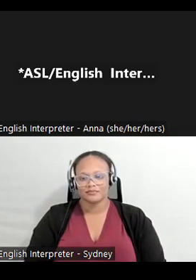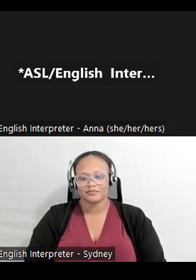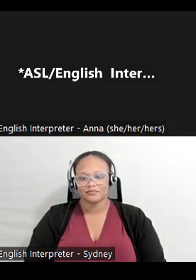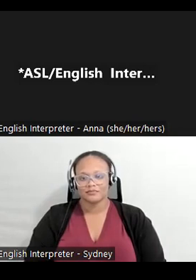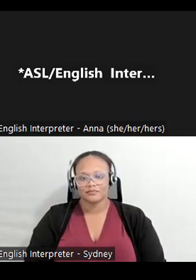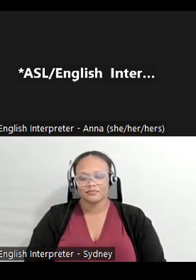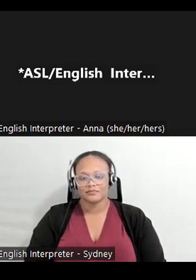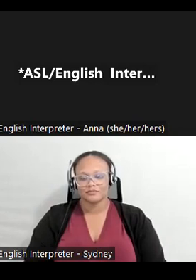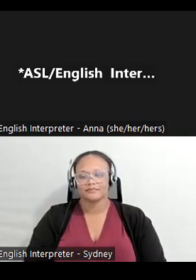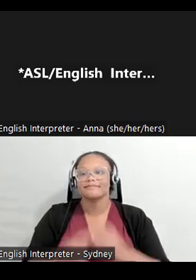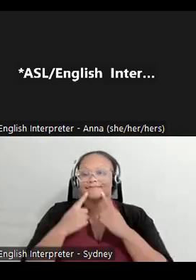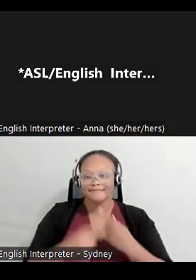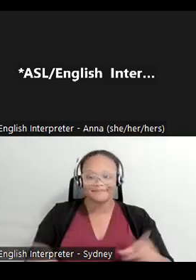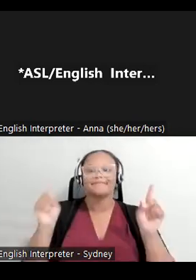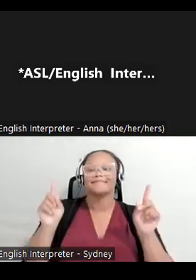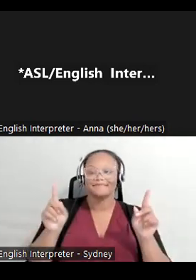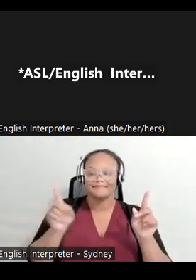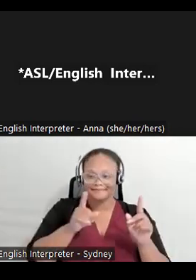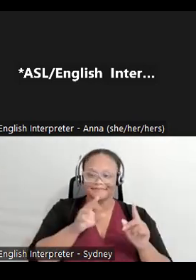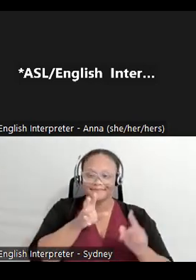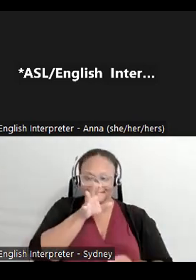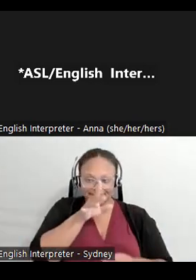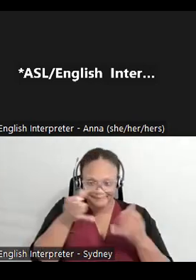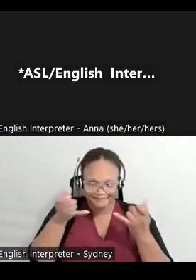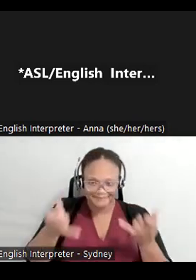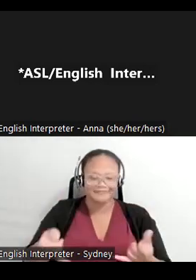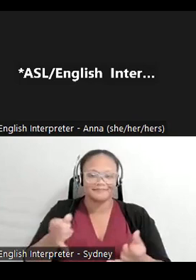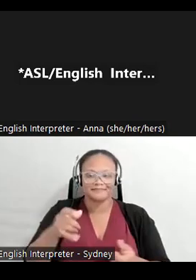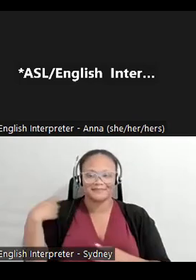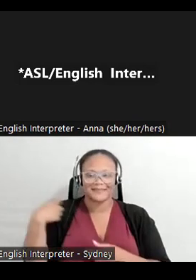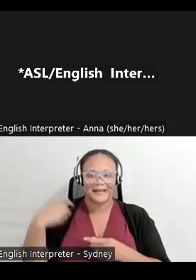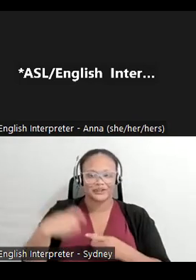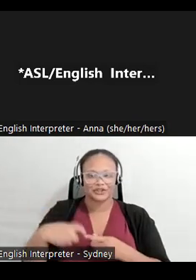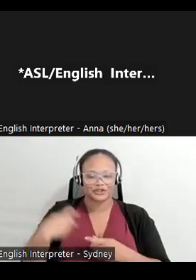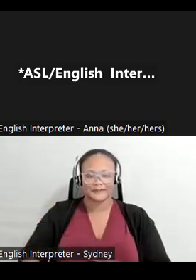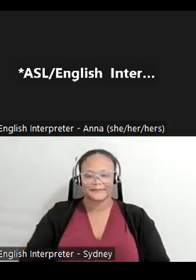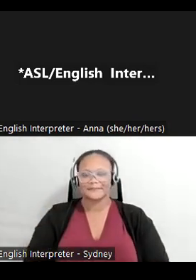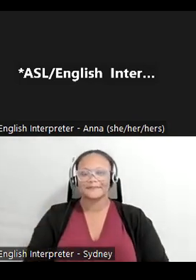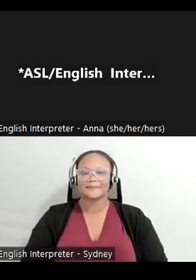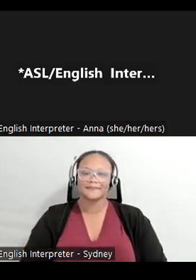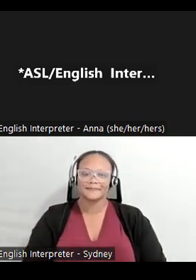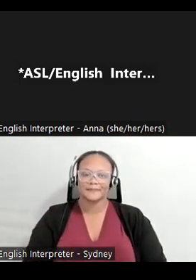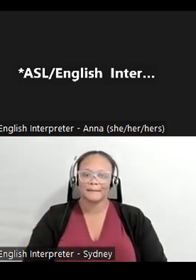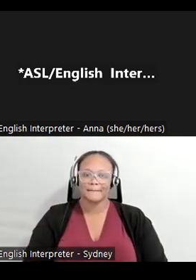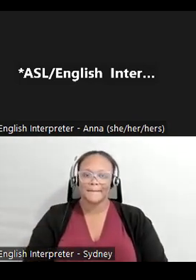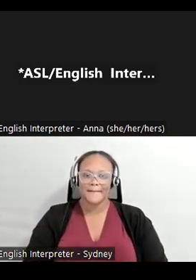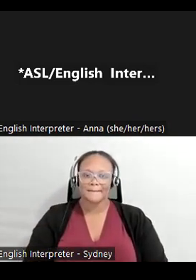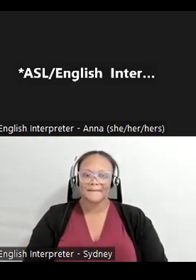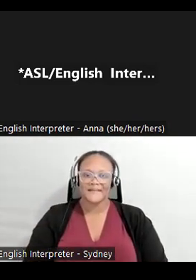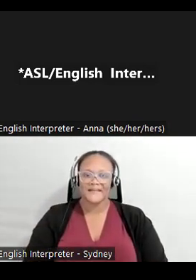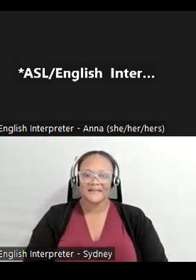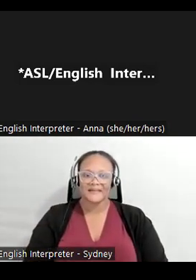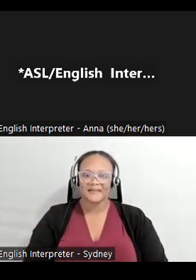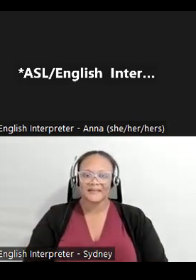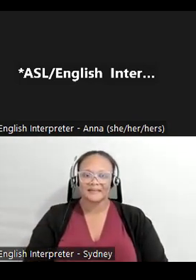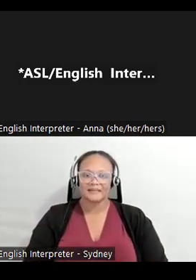con el escucharlas, no las I escucho, no sé have si- issues with Pero es- hearing you, but